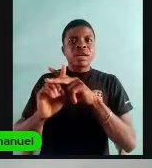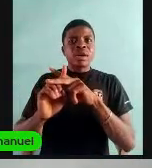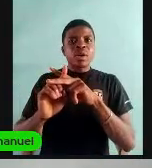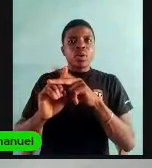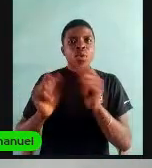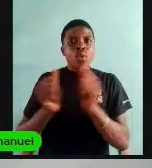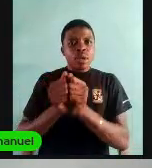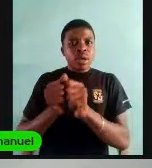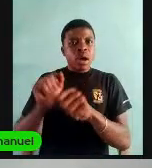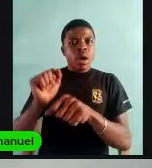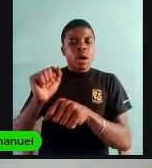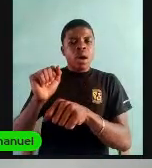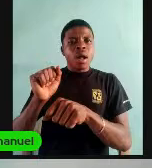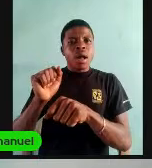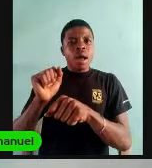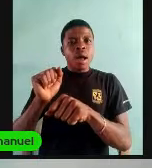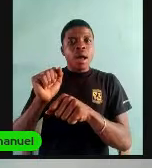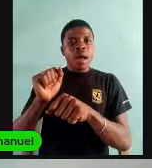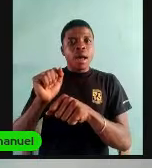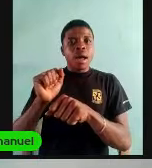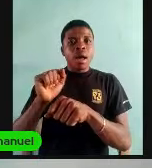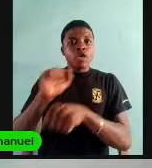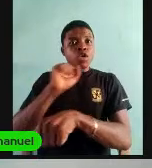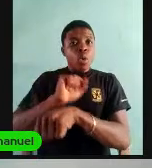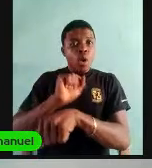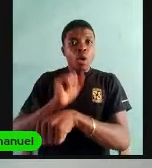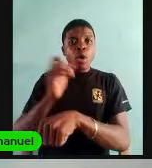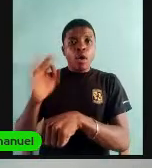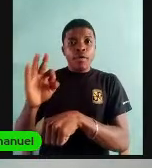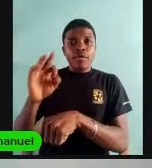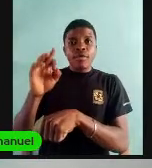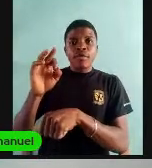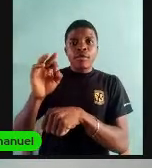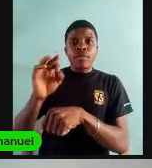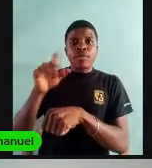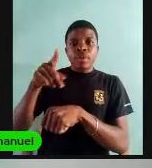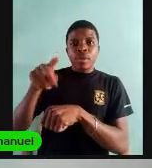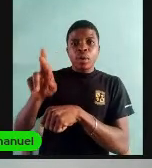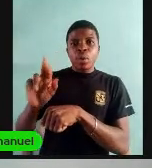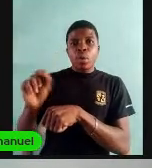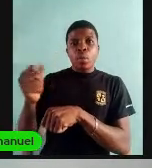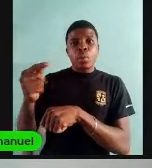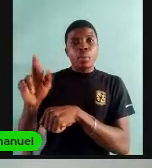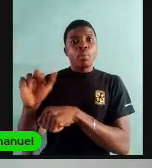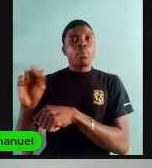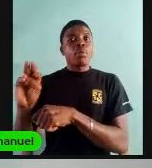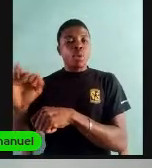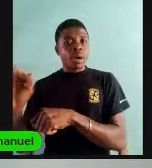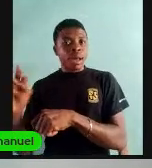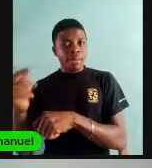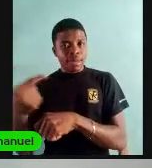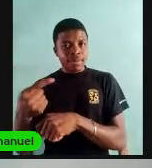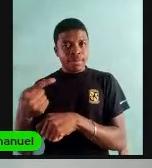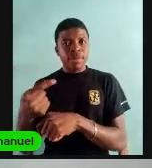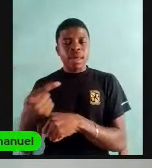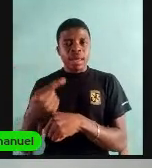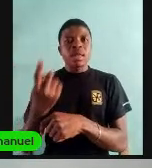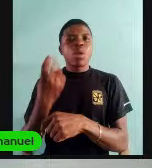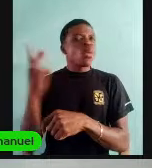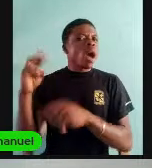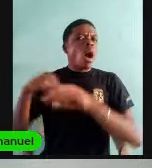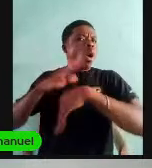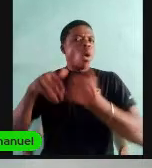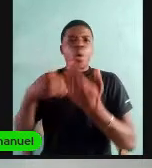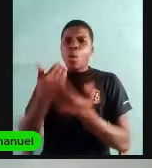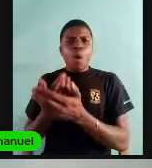particular minimize button and the screen minimize, that's the programming language. I click on it back, it's maximize, you understand? So that's the